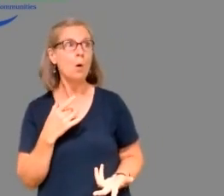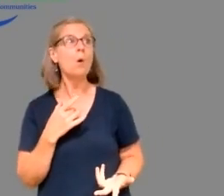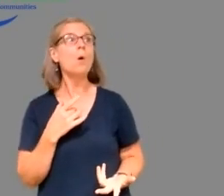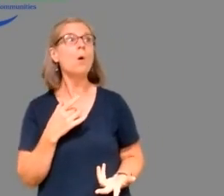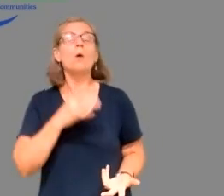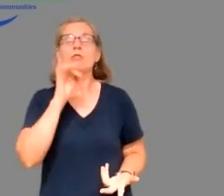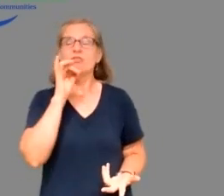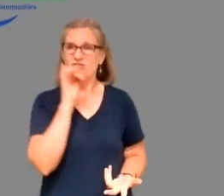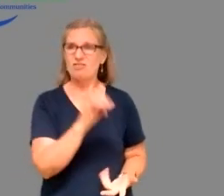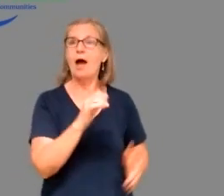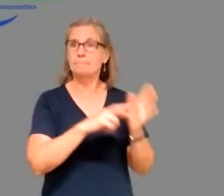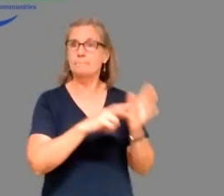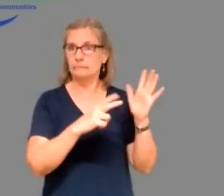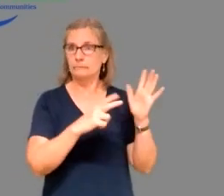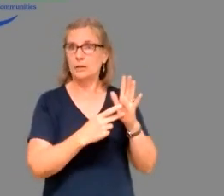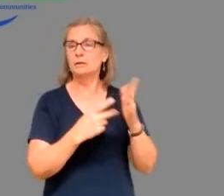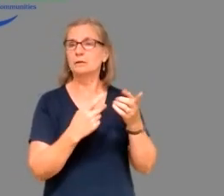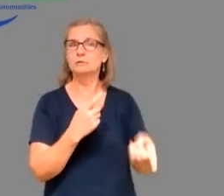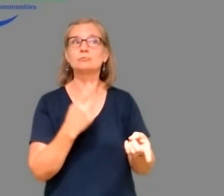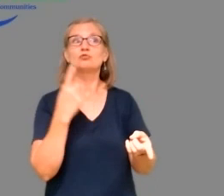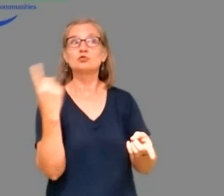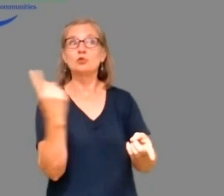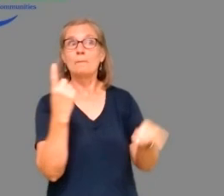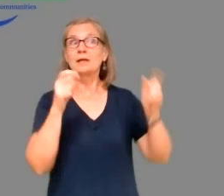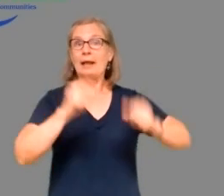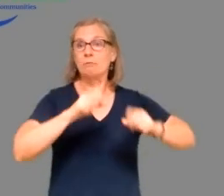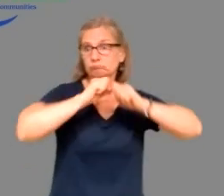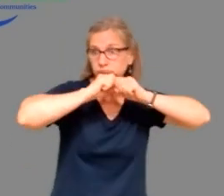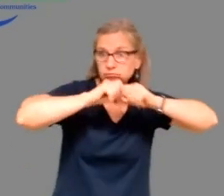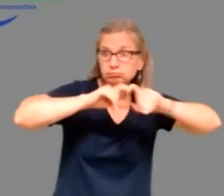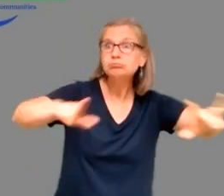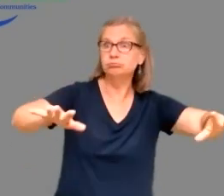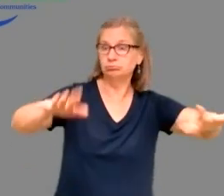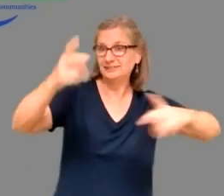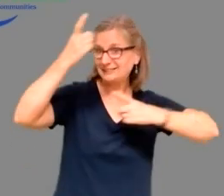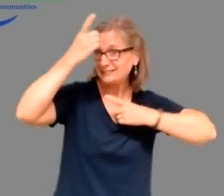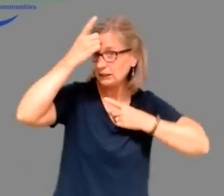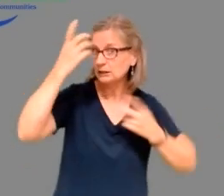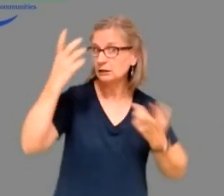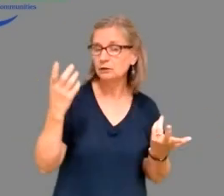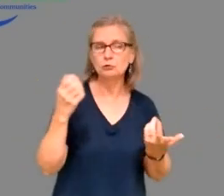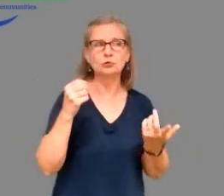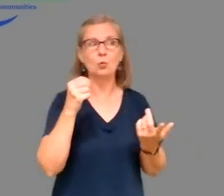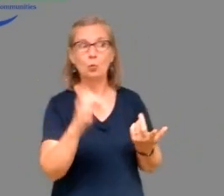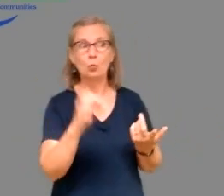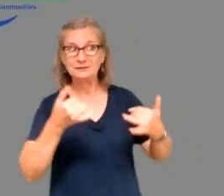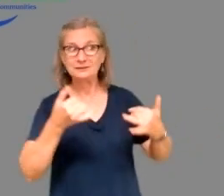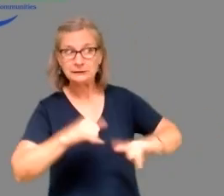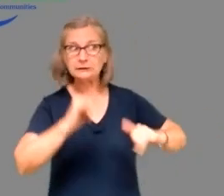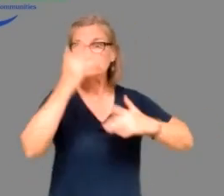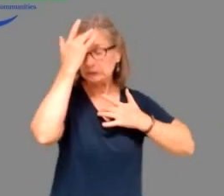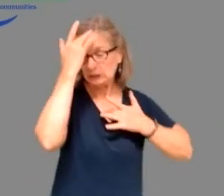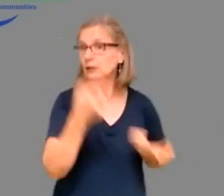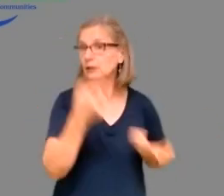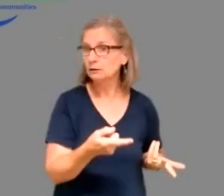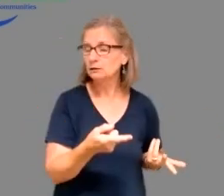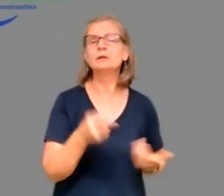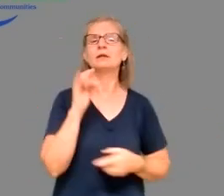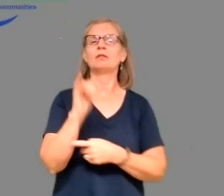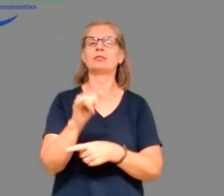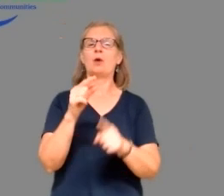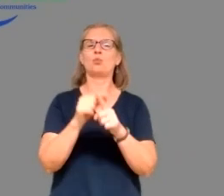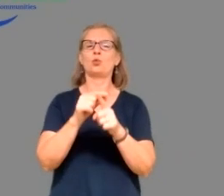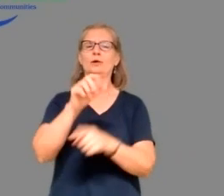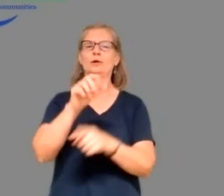is infectious or whether they're still sick. So yeah, the word active is